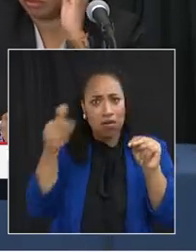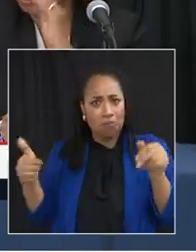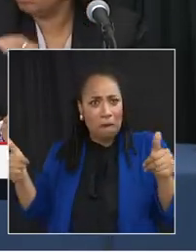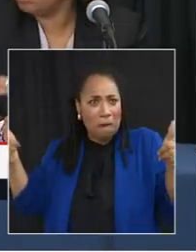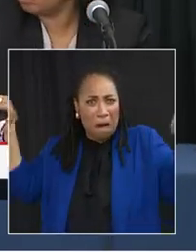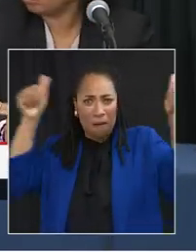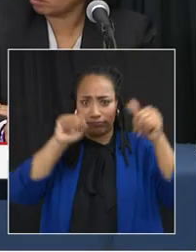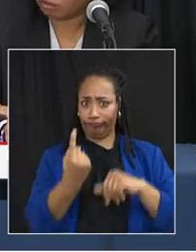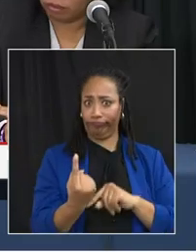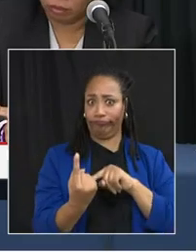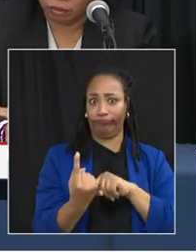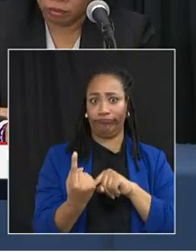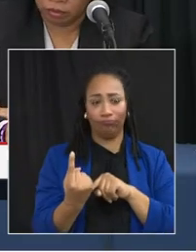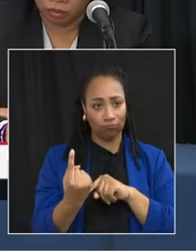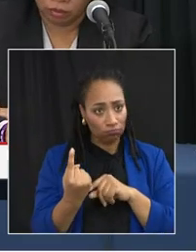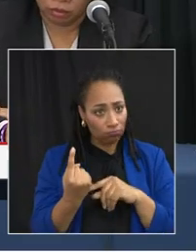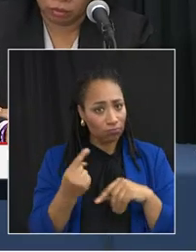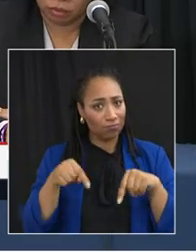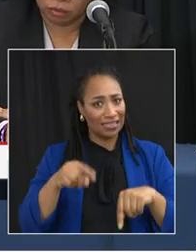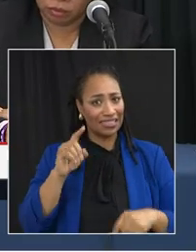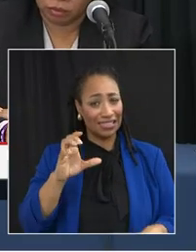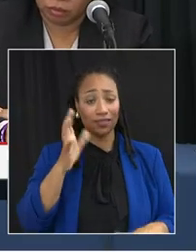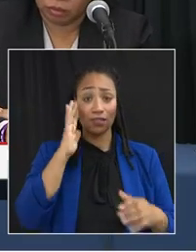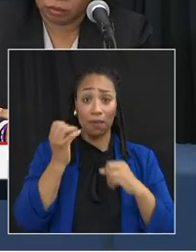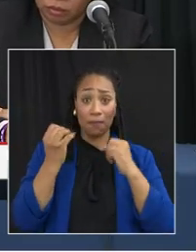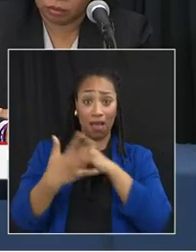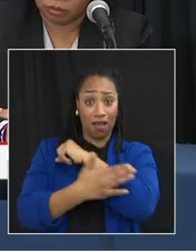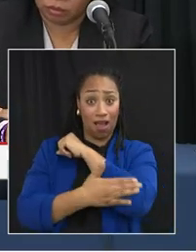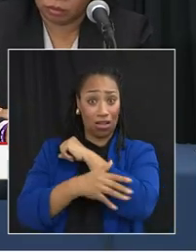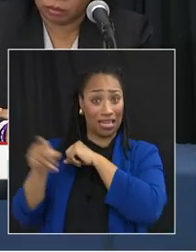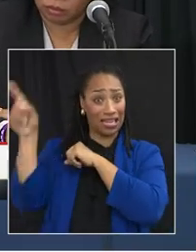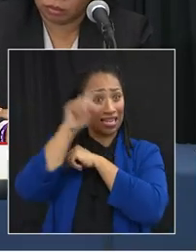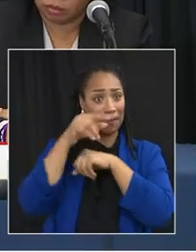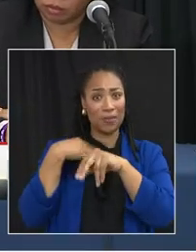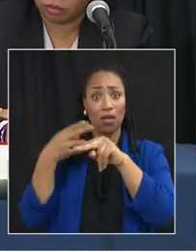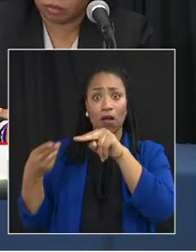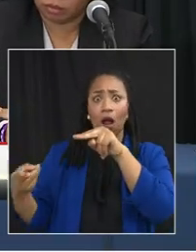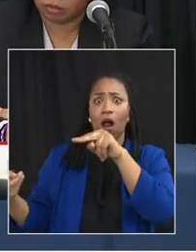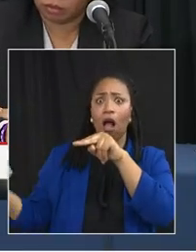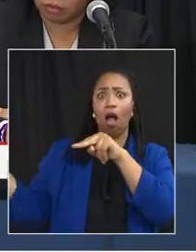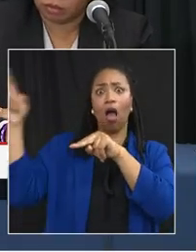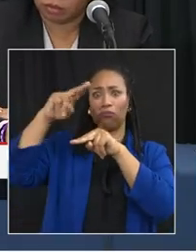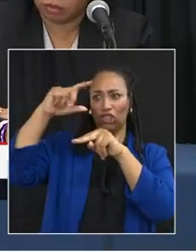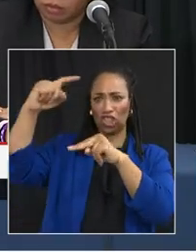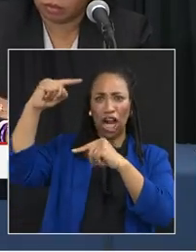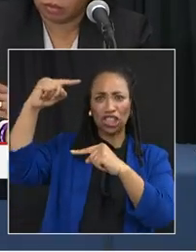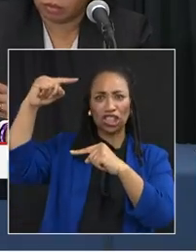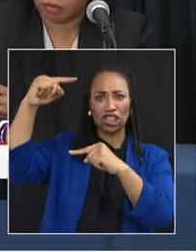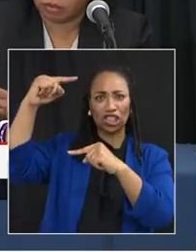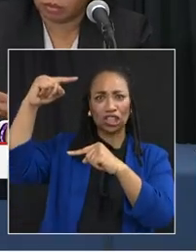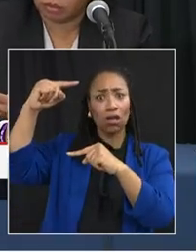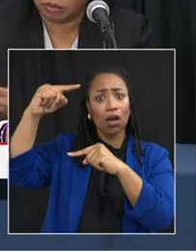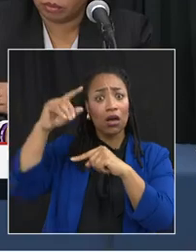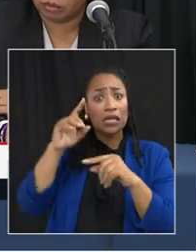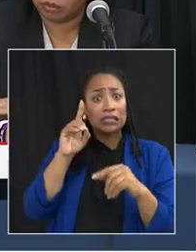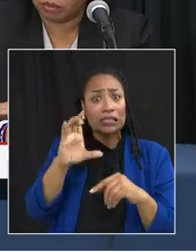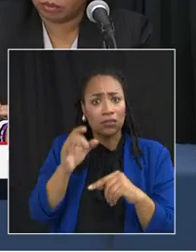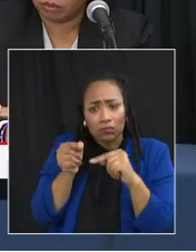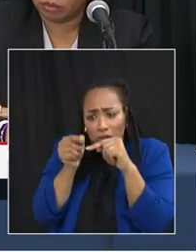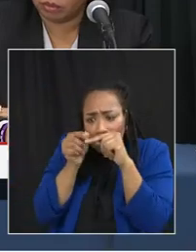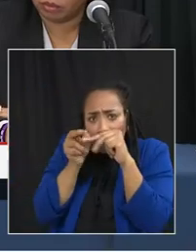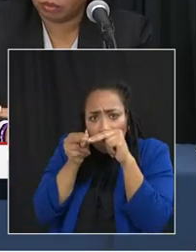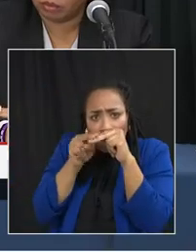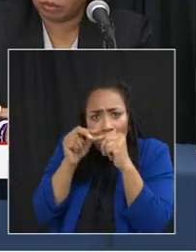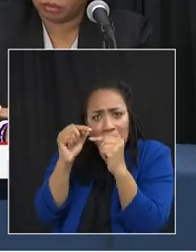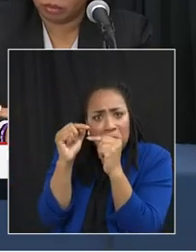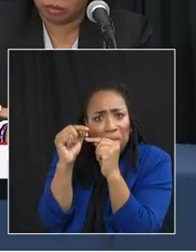this, in D.C. it looks something like that, half of what the increases were in the country. So we know